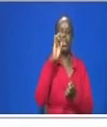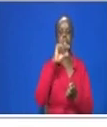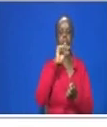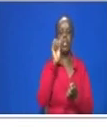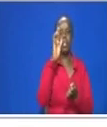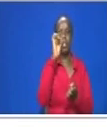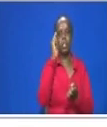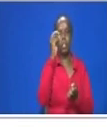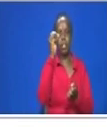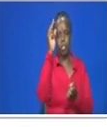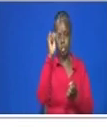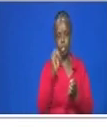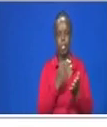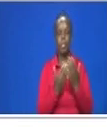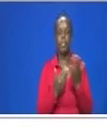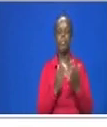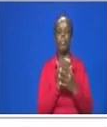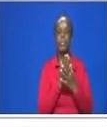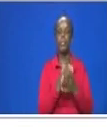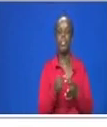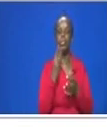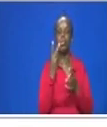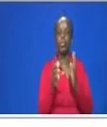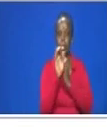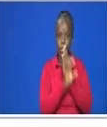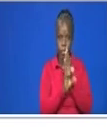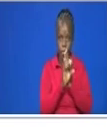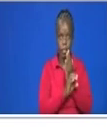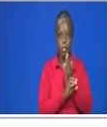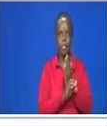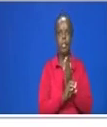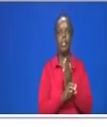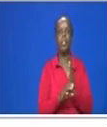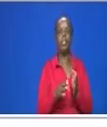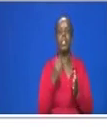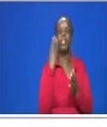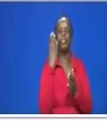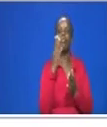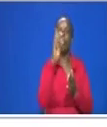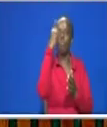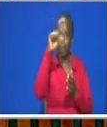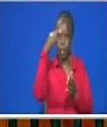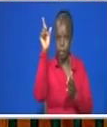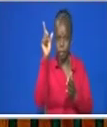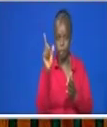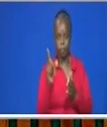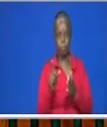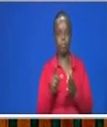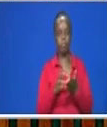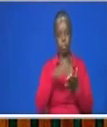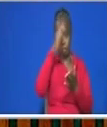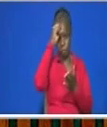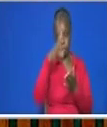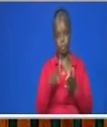exist between countries, and the question is awarded 4 marks.